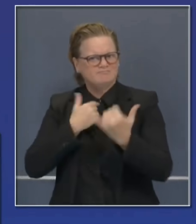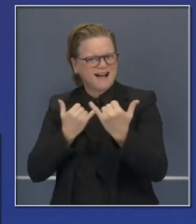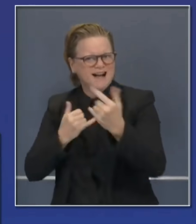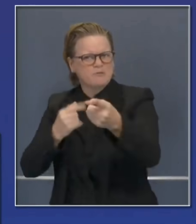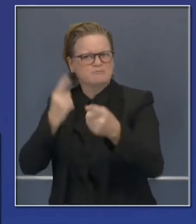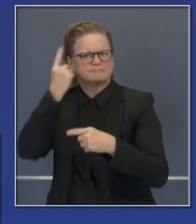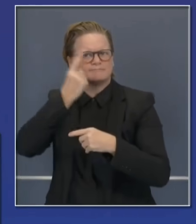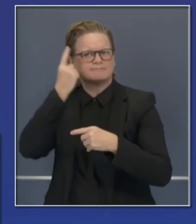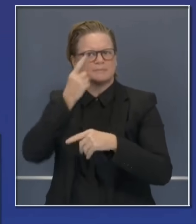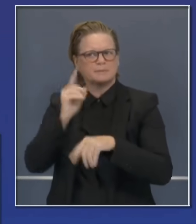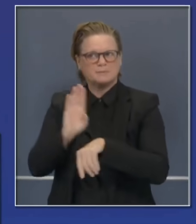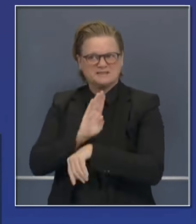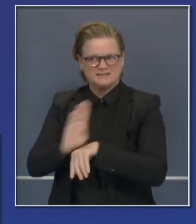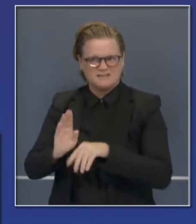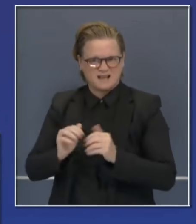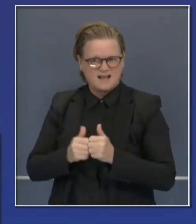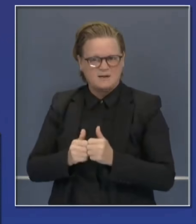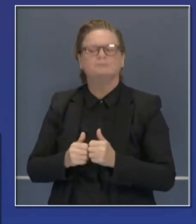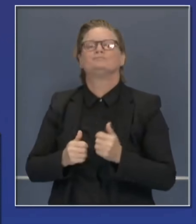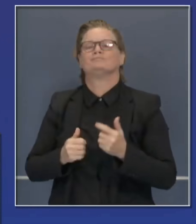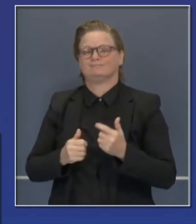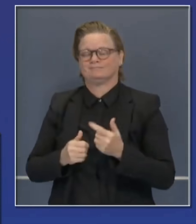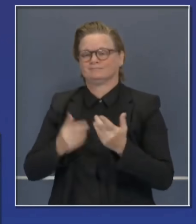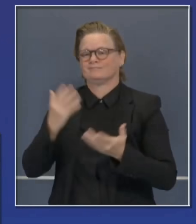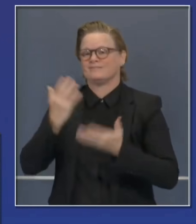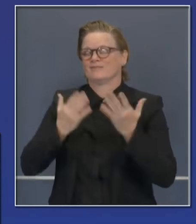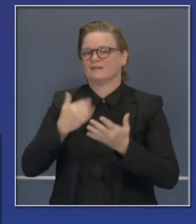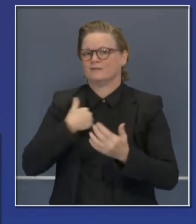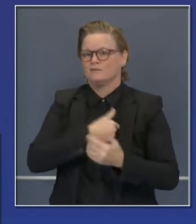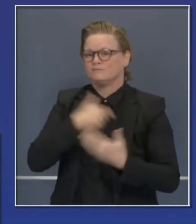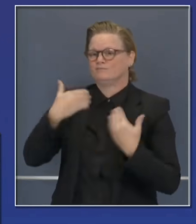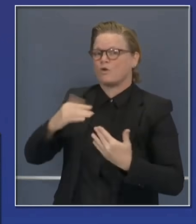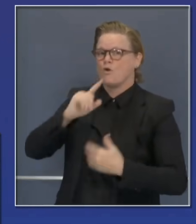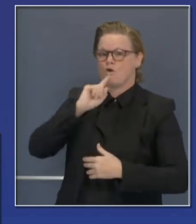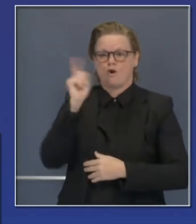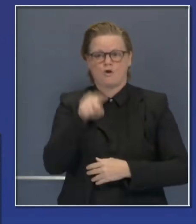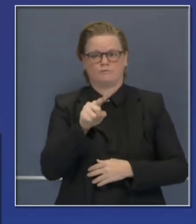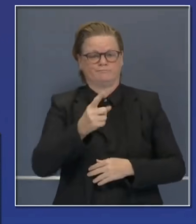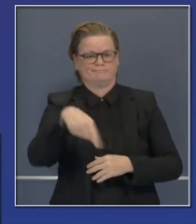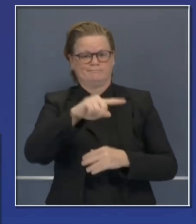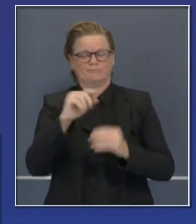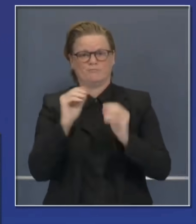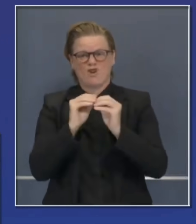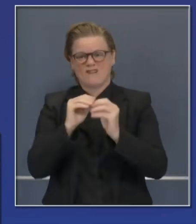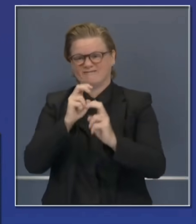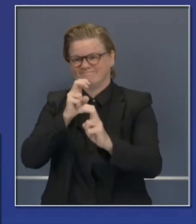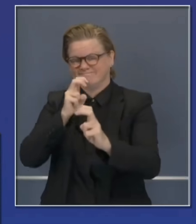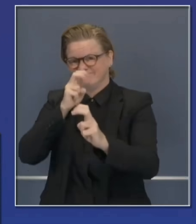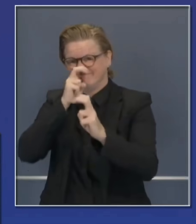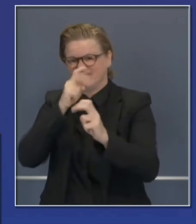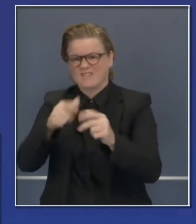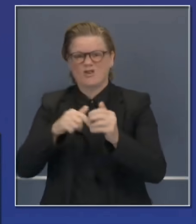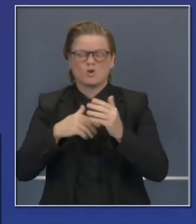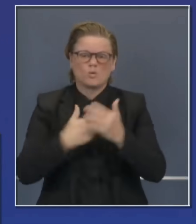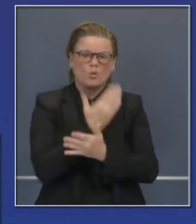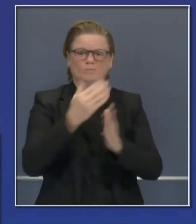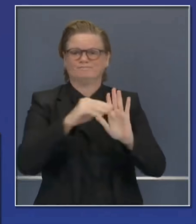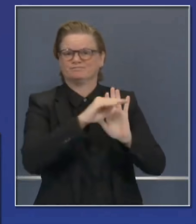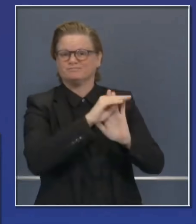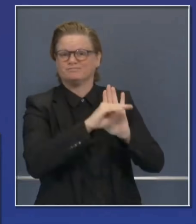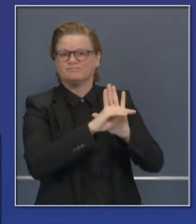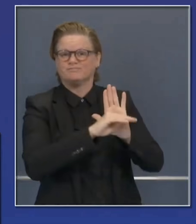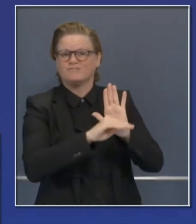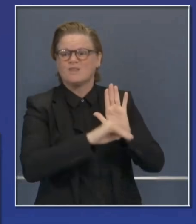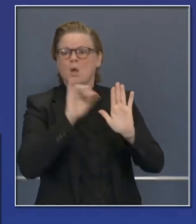more modifications, more restrictions, sectoral and industry restrictions for non-essential services, as